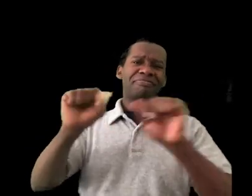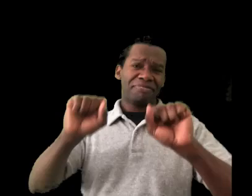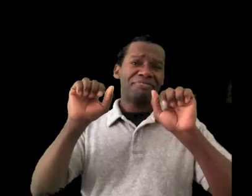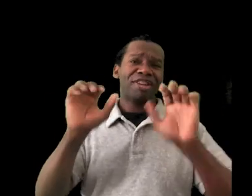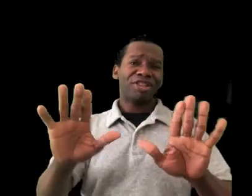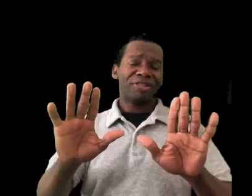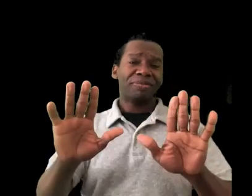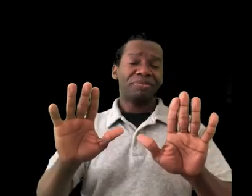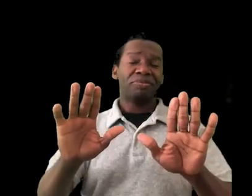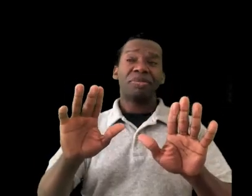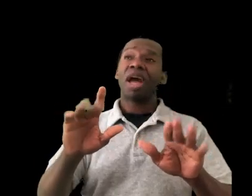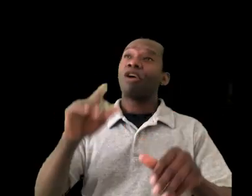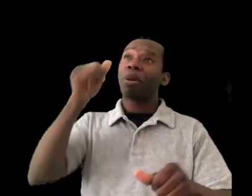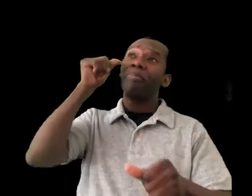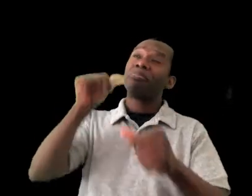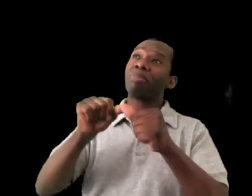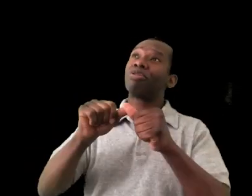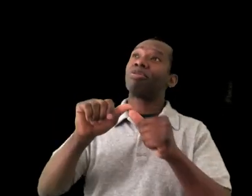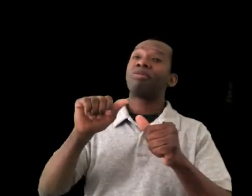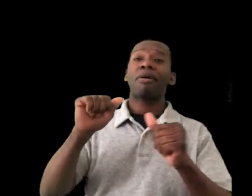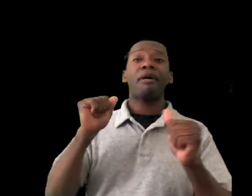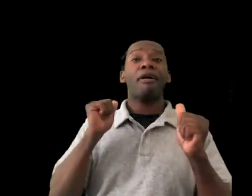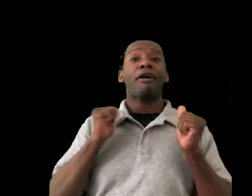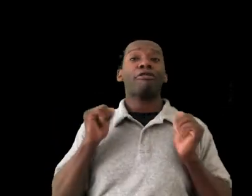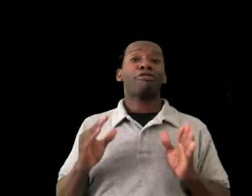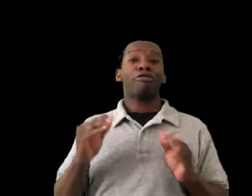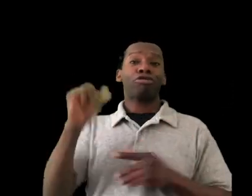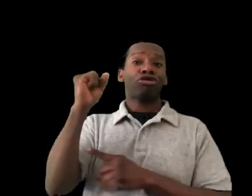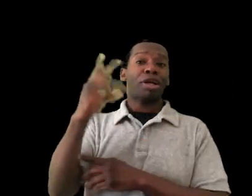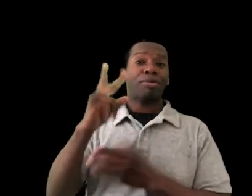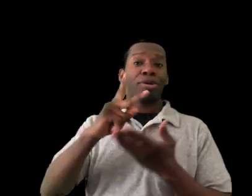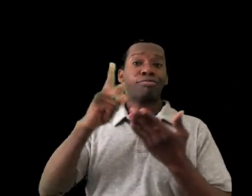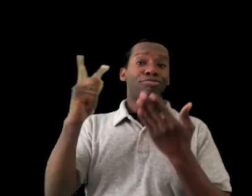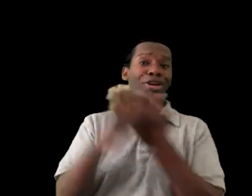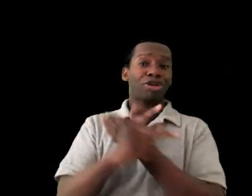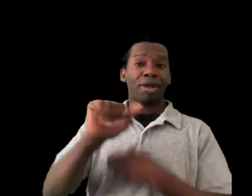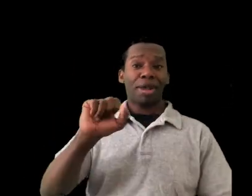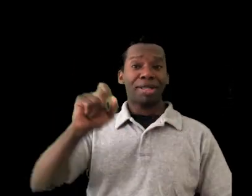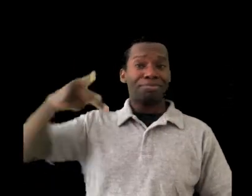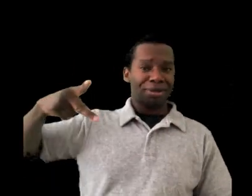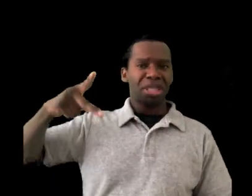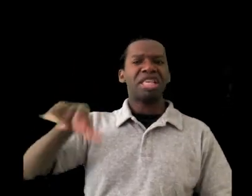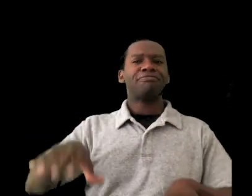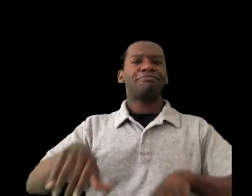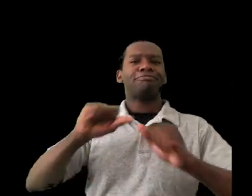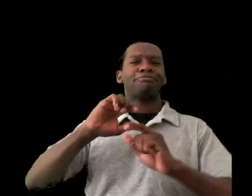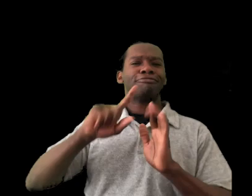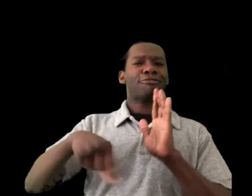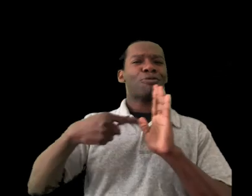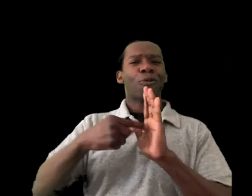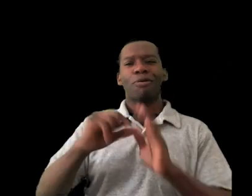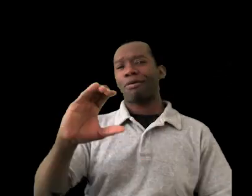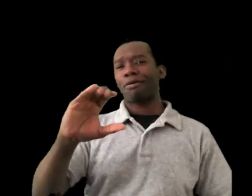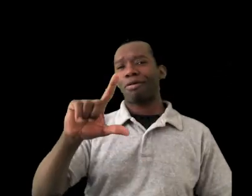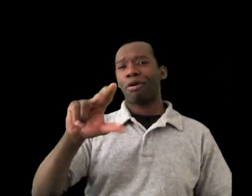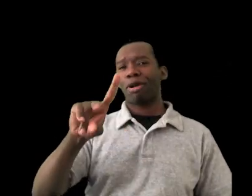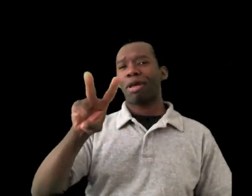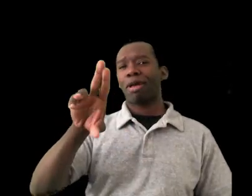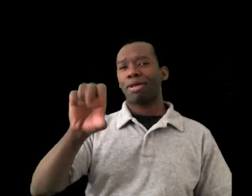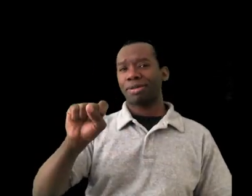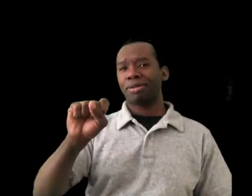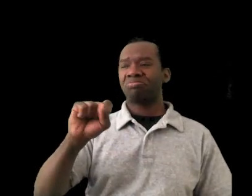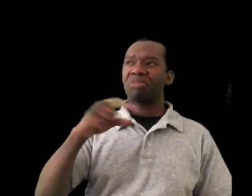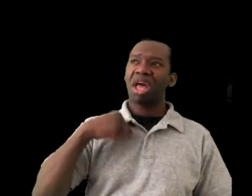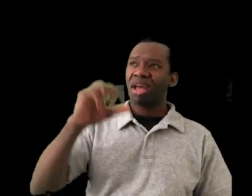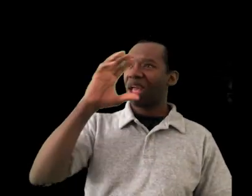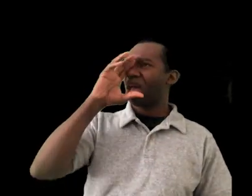stature, his magic. My favorite Johnny Lee performance was seeing him as Claudius in Actor Shakespeare